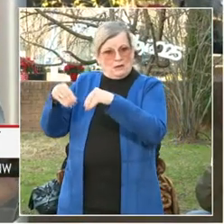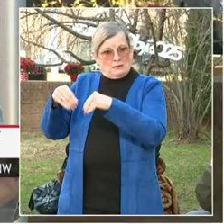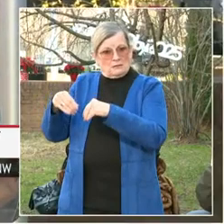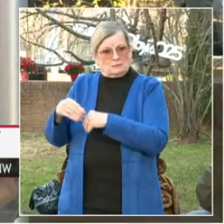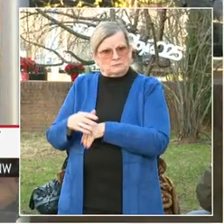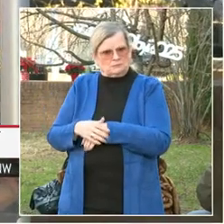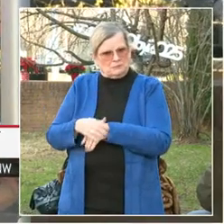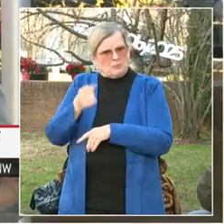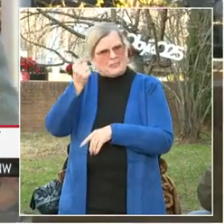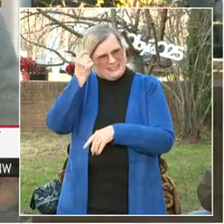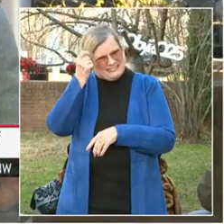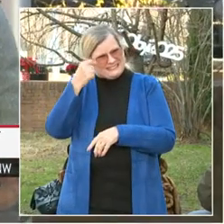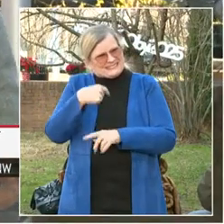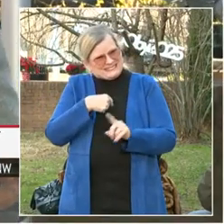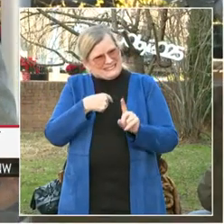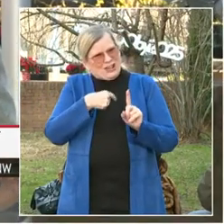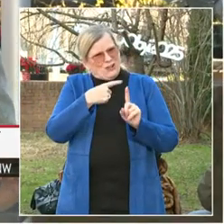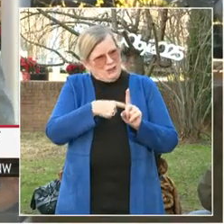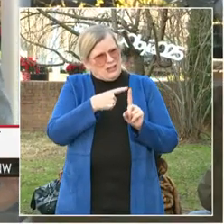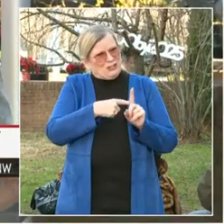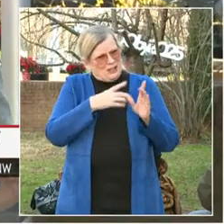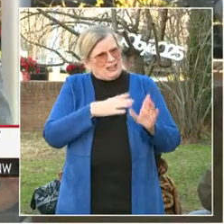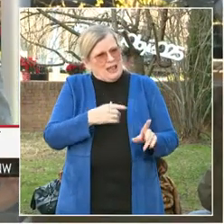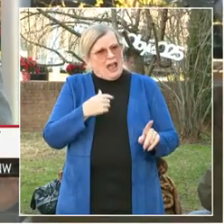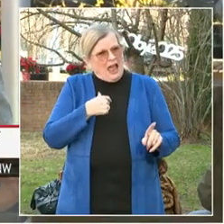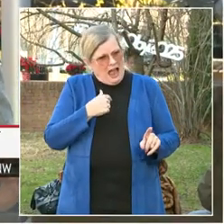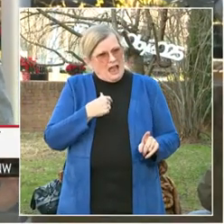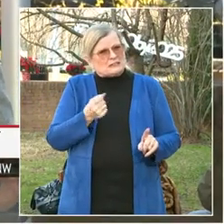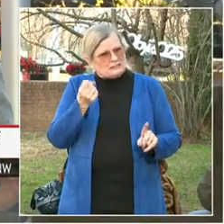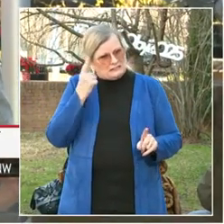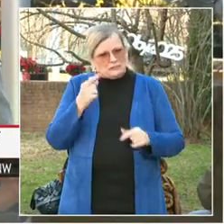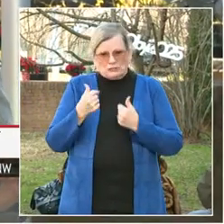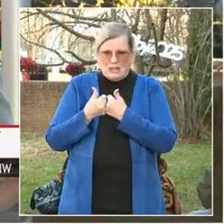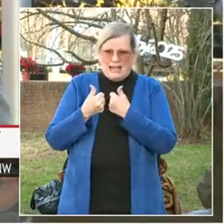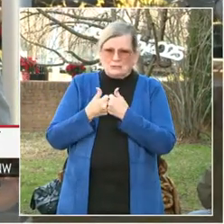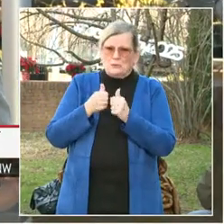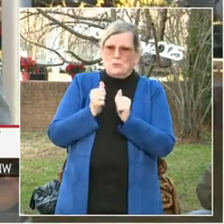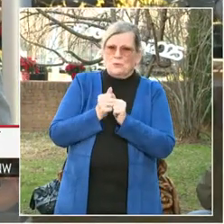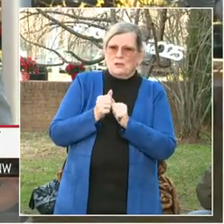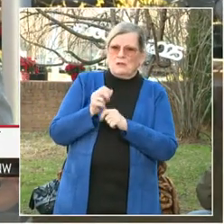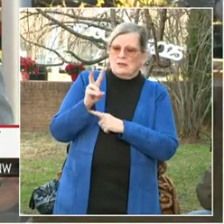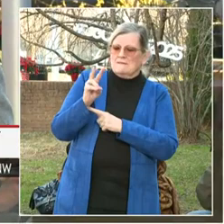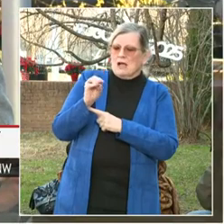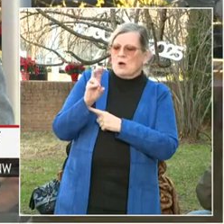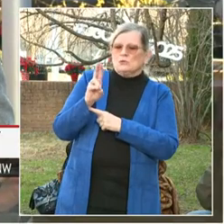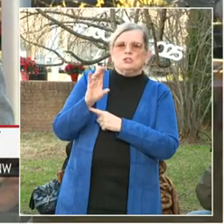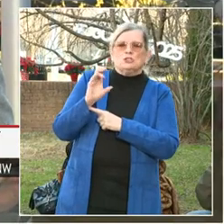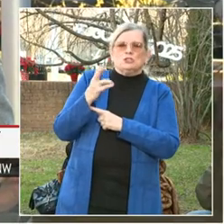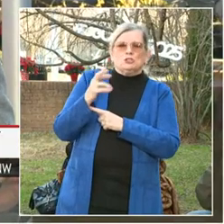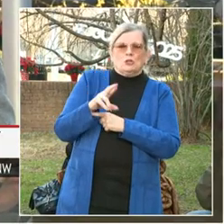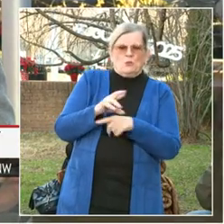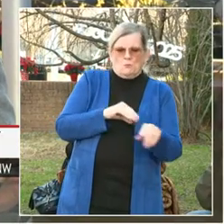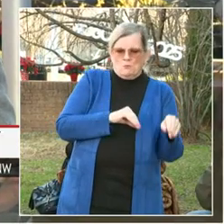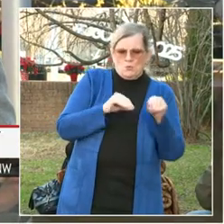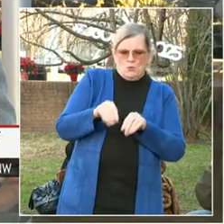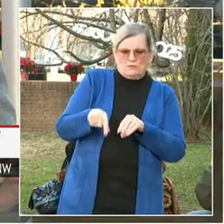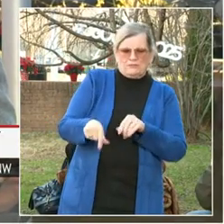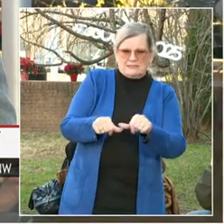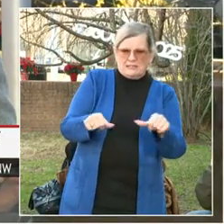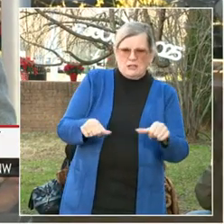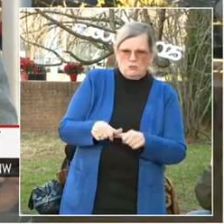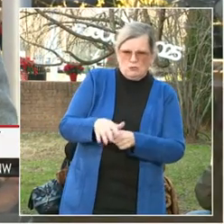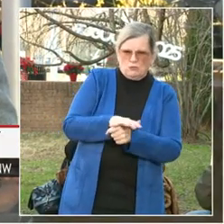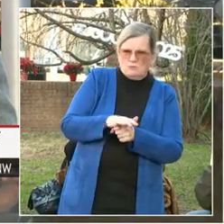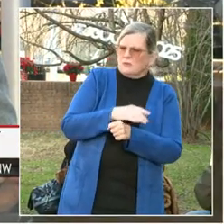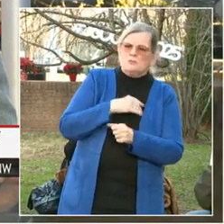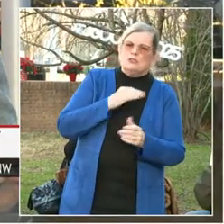there are challenges, especially when folks with vouchers move in. And can you talk about how the